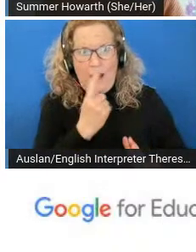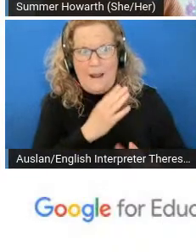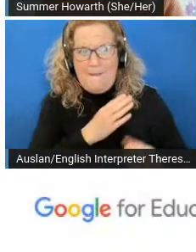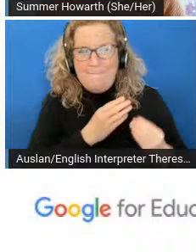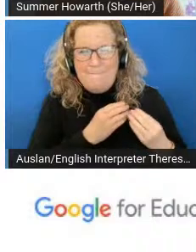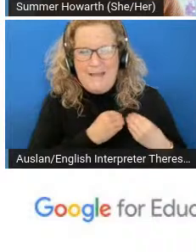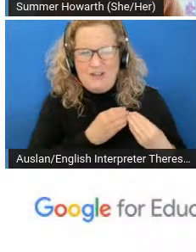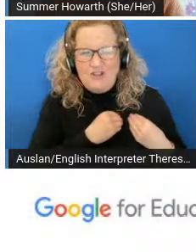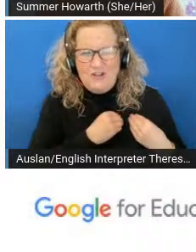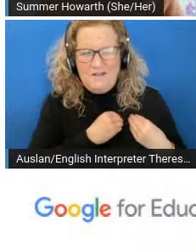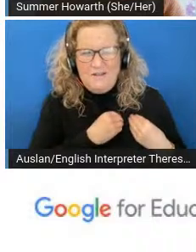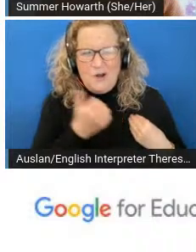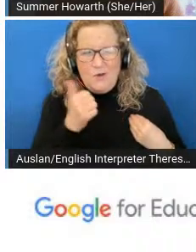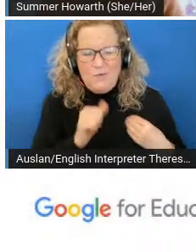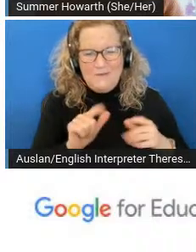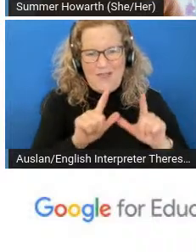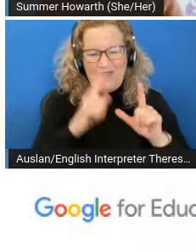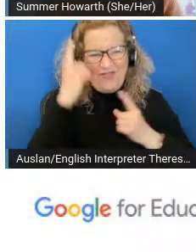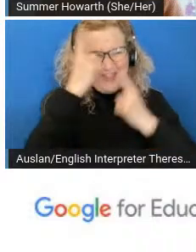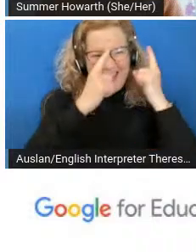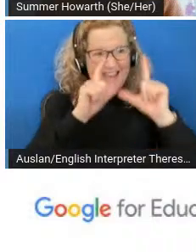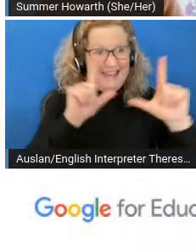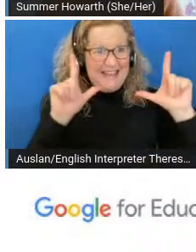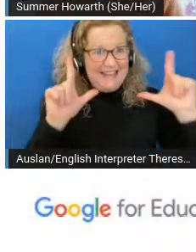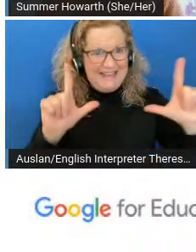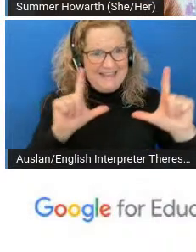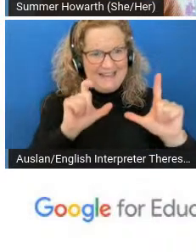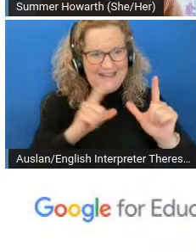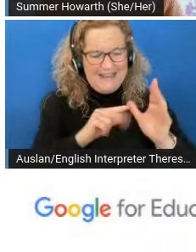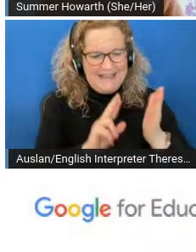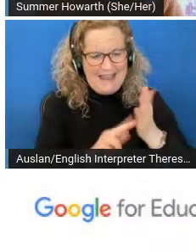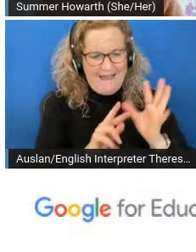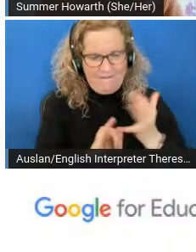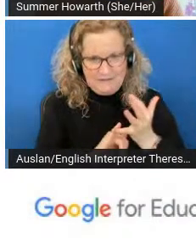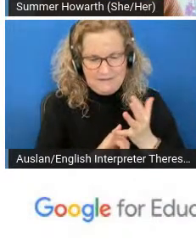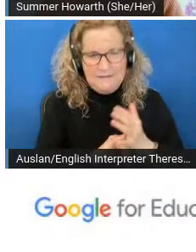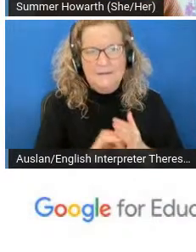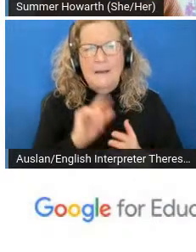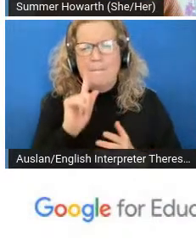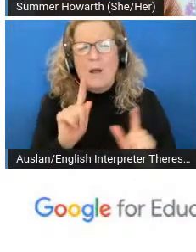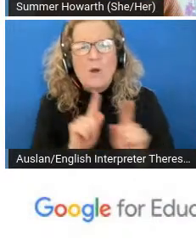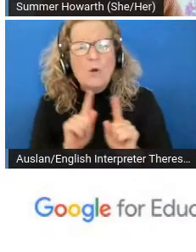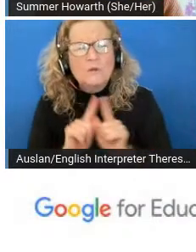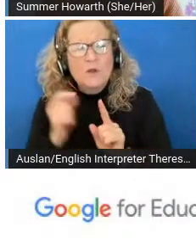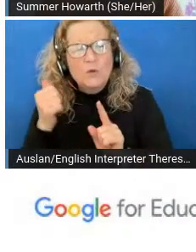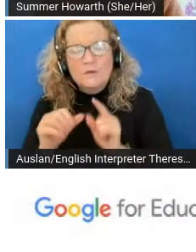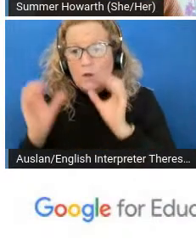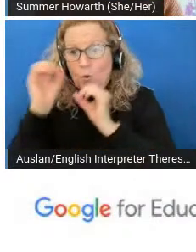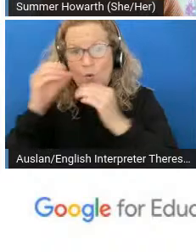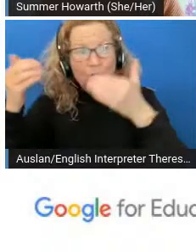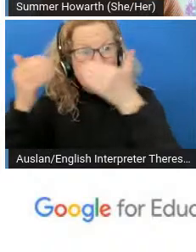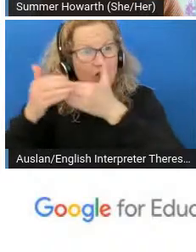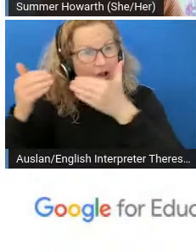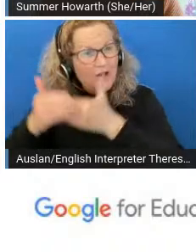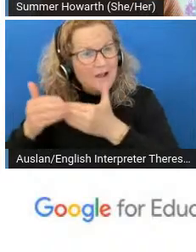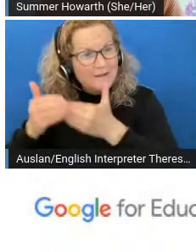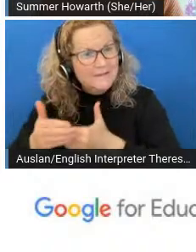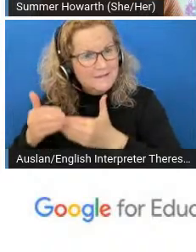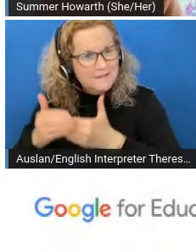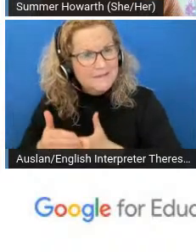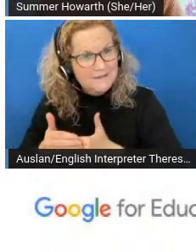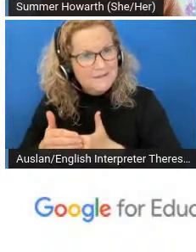Canvas, which we've shared before and we'll share again today, but also using Google Slides as a really powerful way to